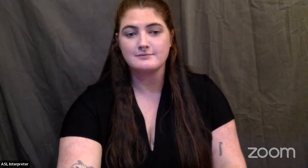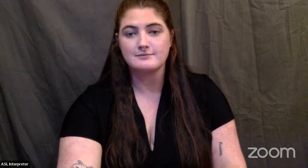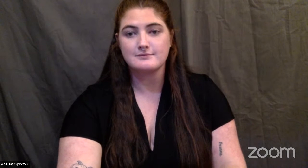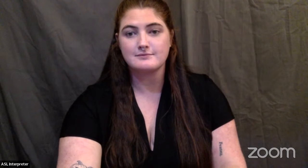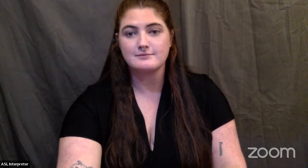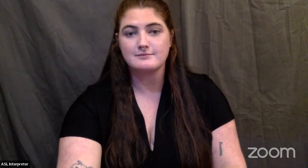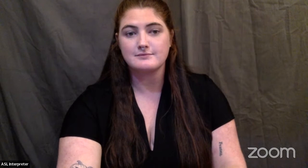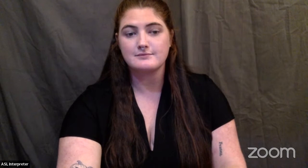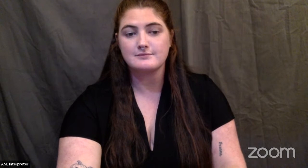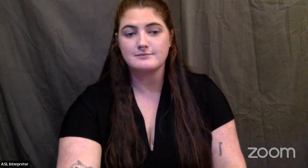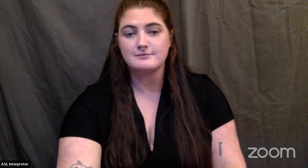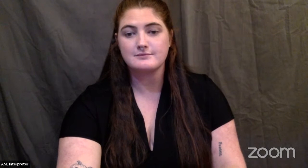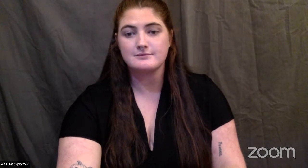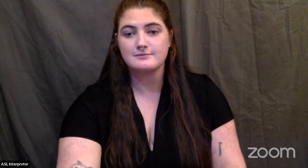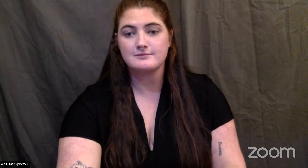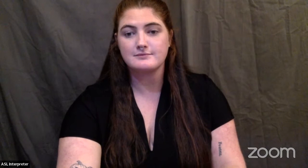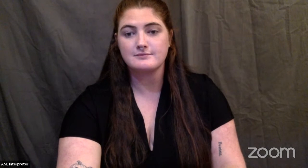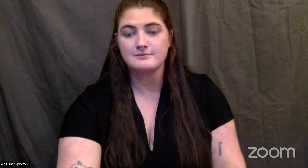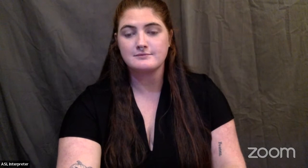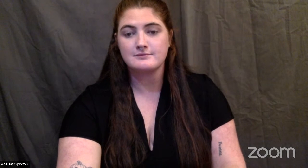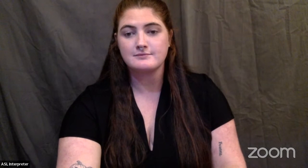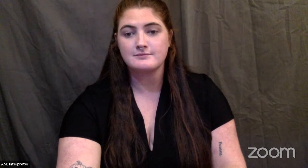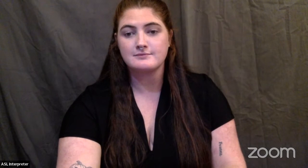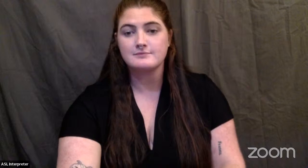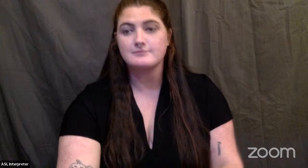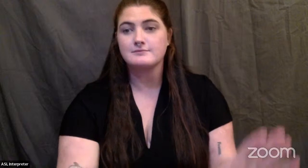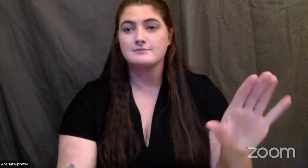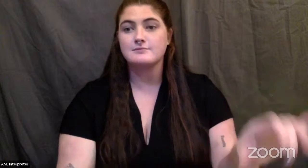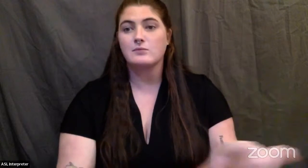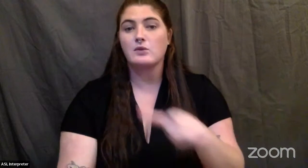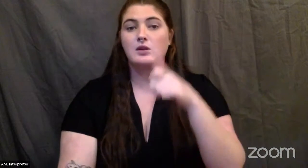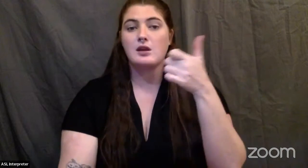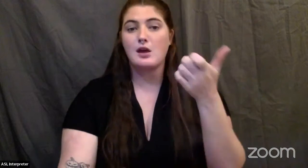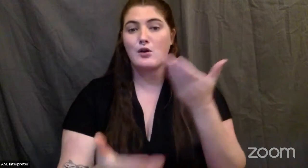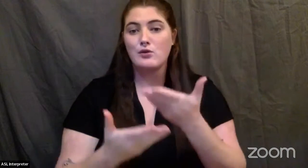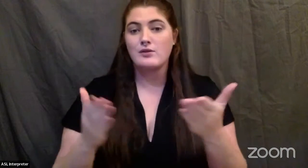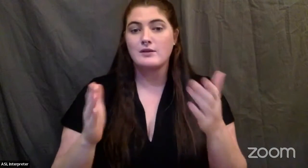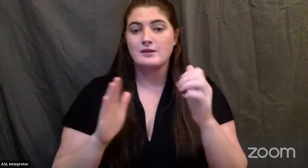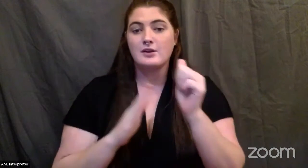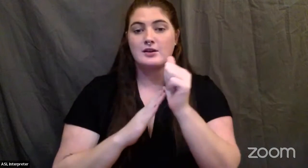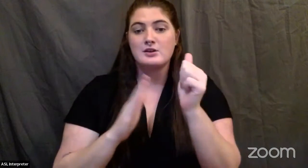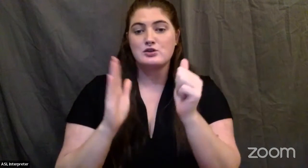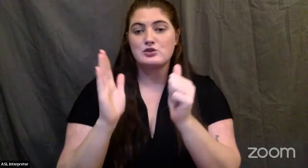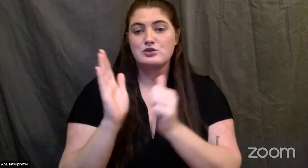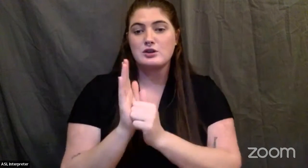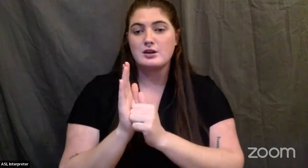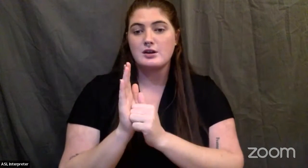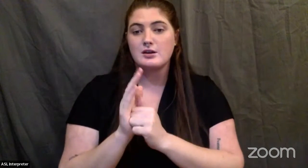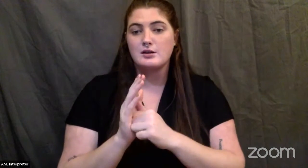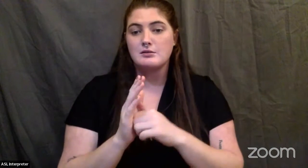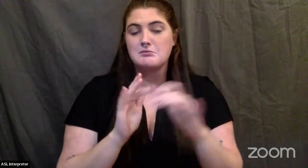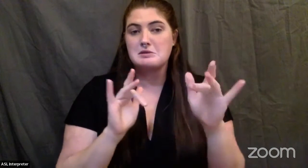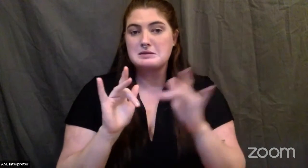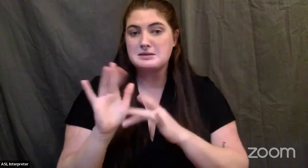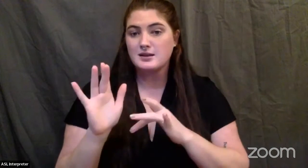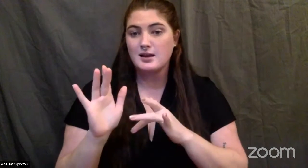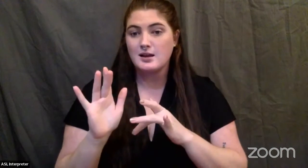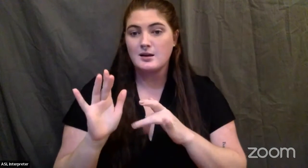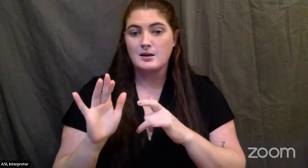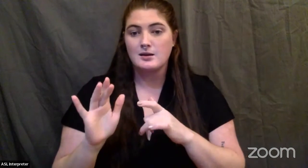So, Marshall, the other items on the agenda, and Skip, the other items on the agenda, we don't have to, I don't think we